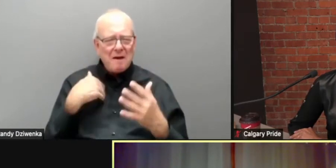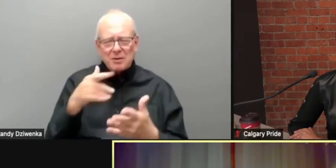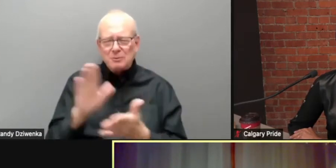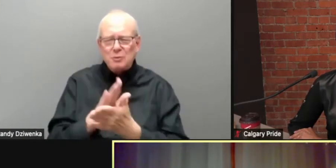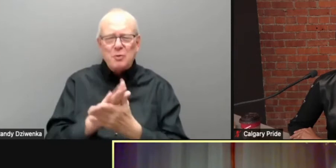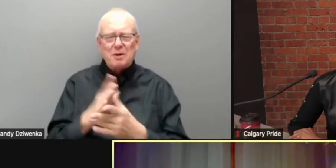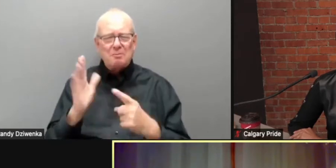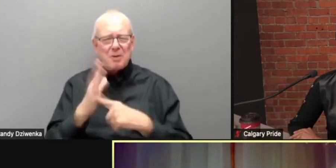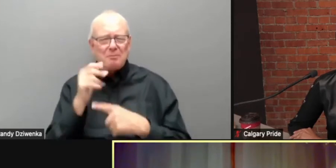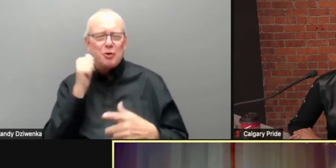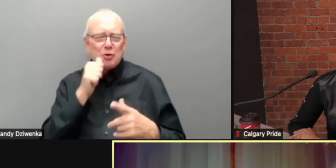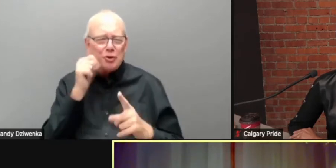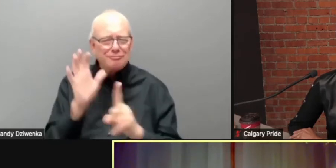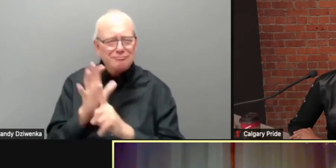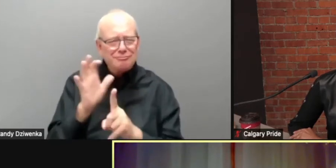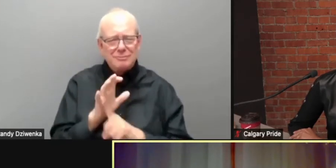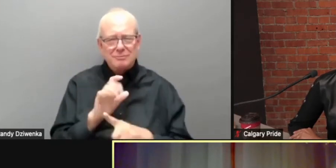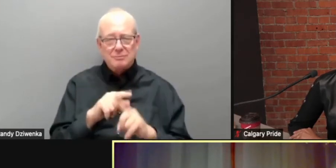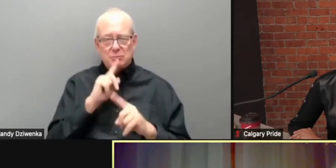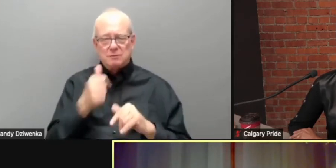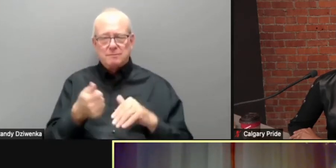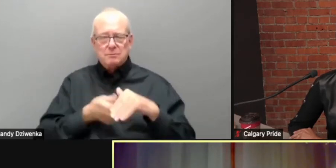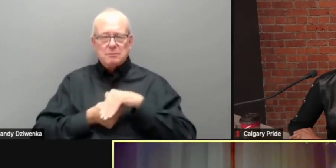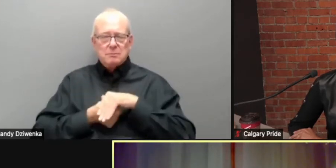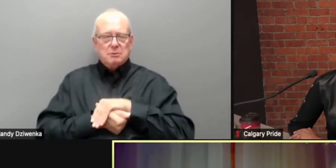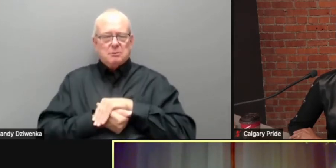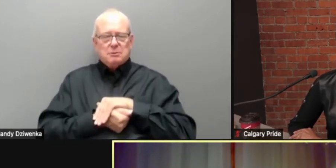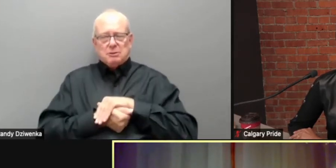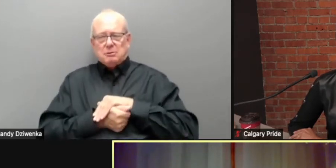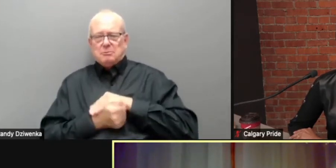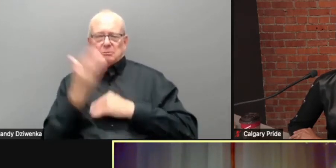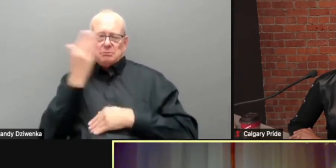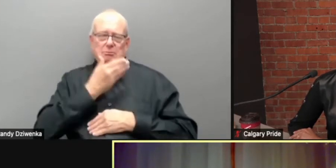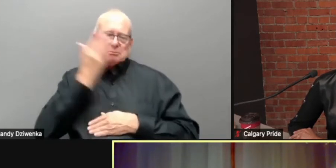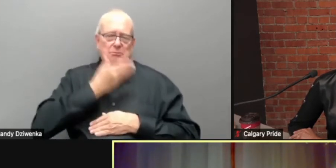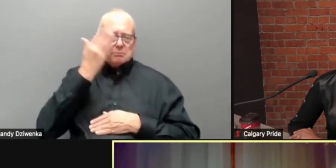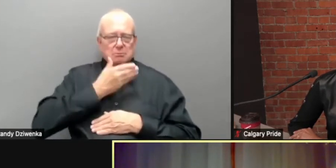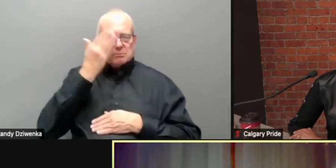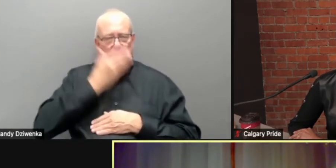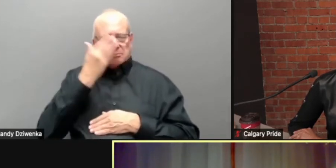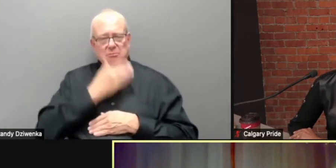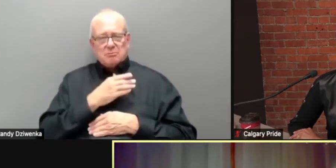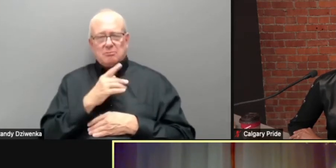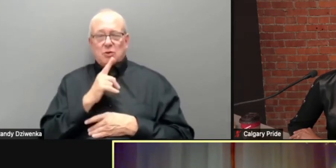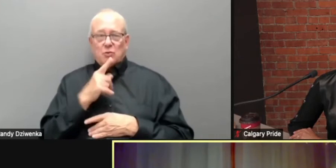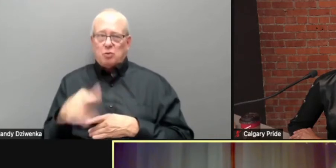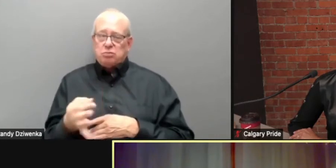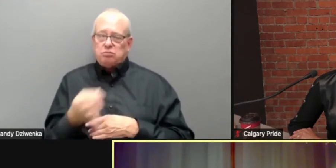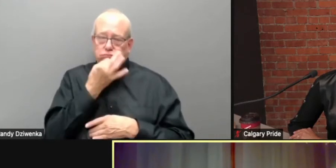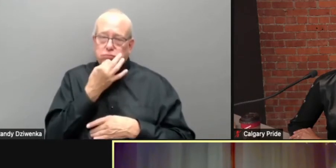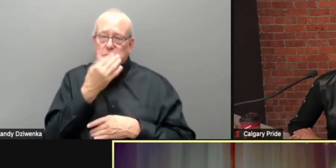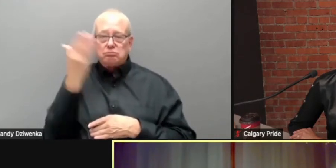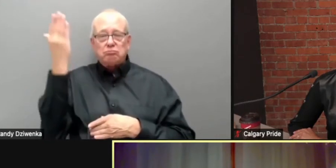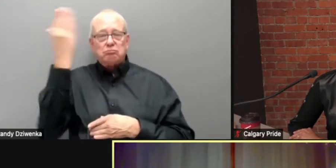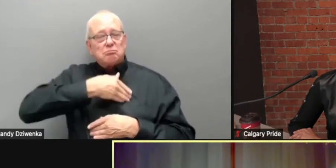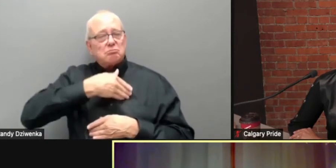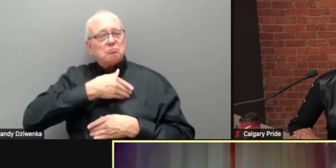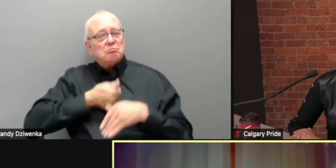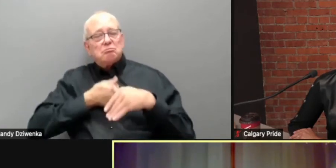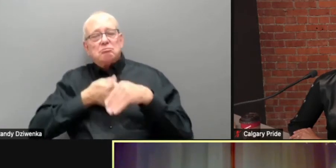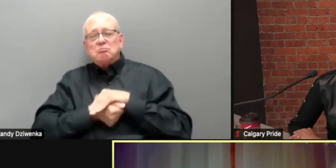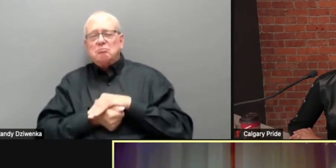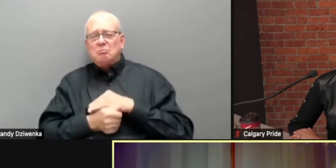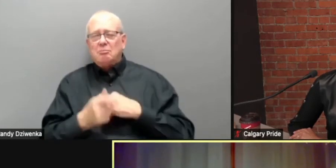identity, his reality. So it was very hard to tell that he was gay. And honestly, I was shattered. But I tried